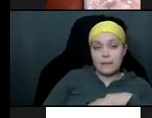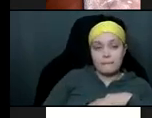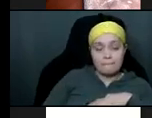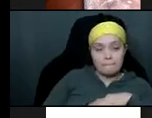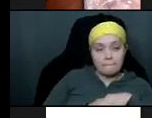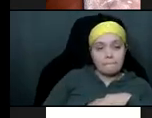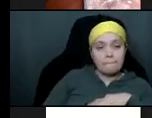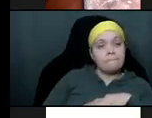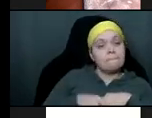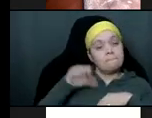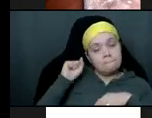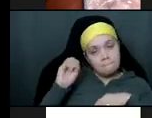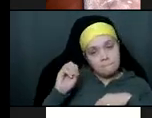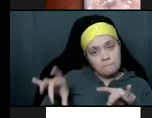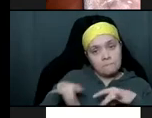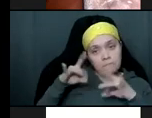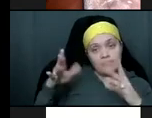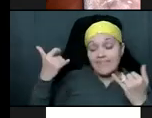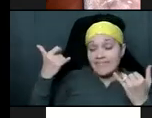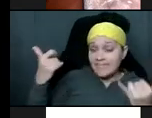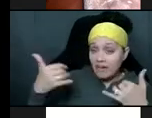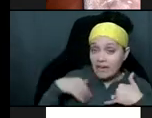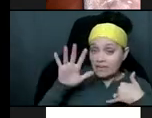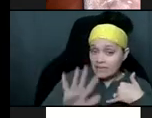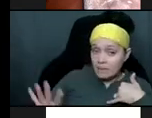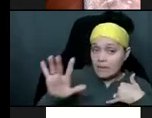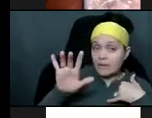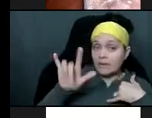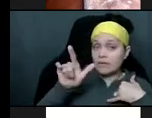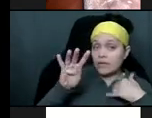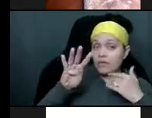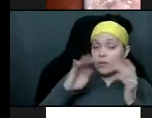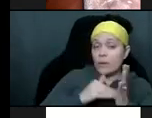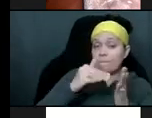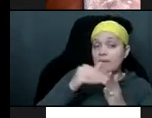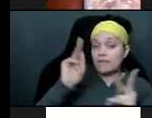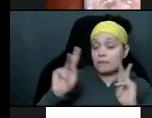So that Australia now has about 24 million people.